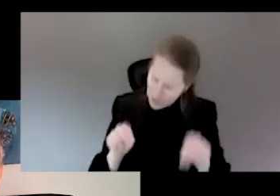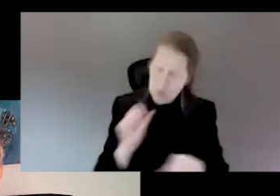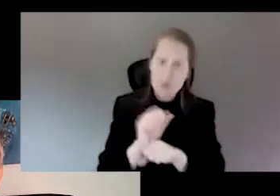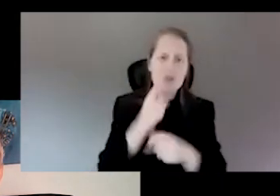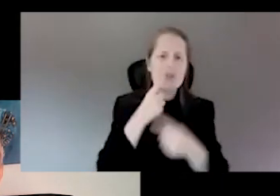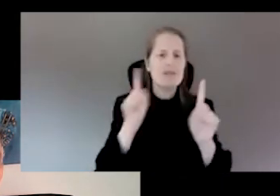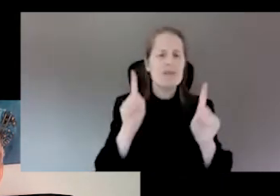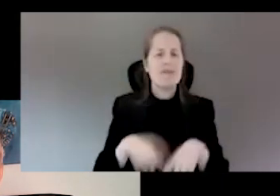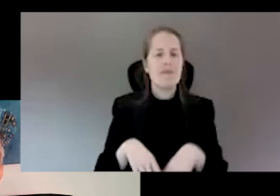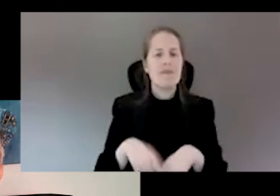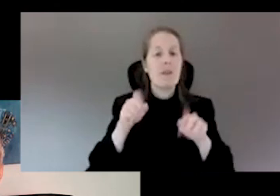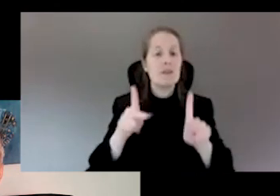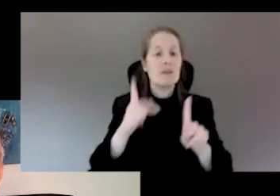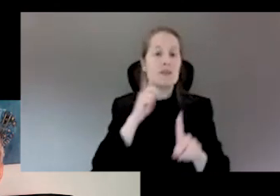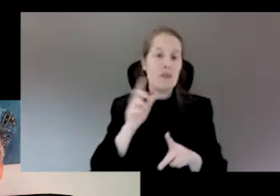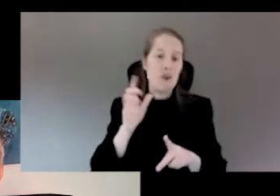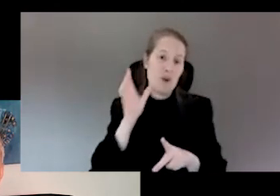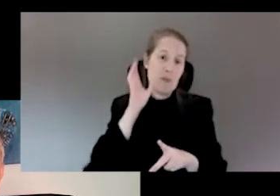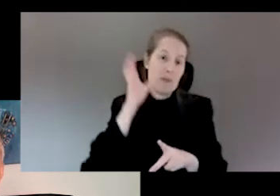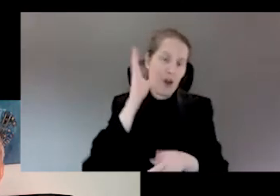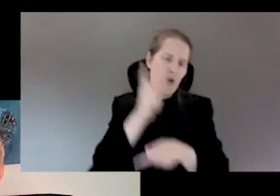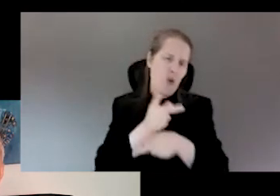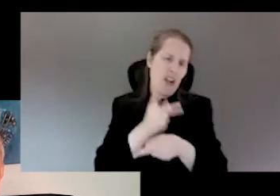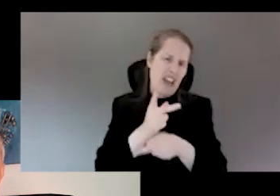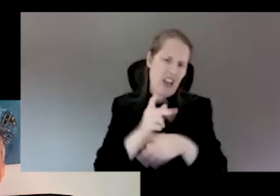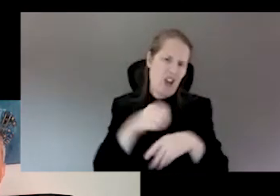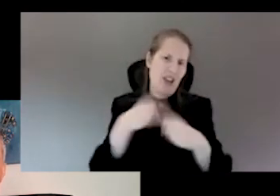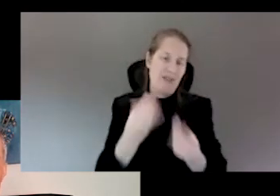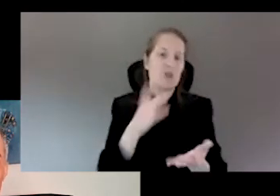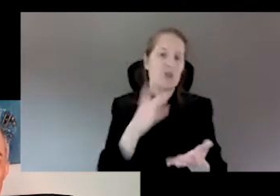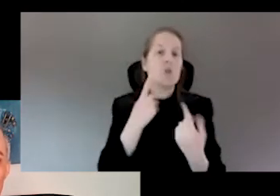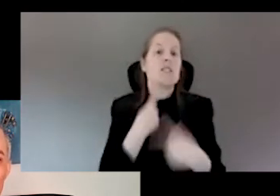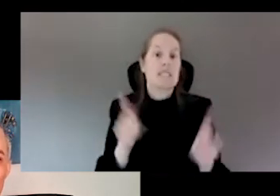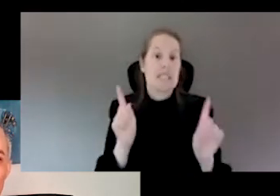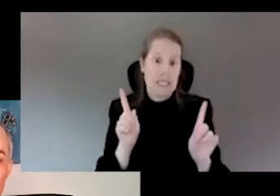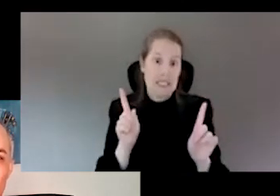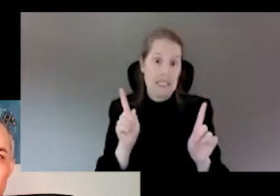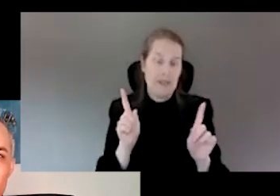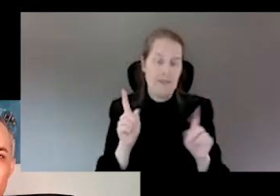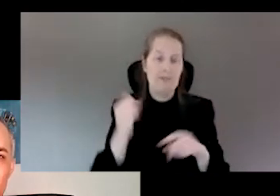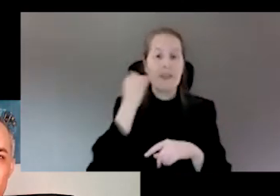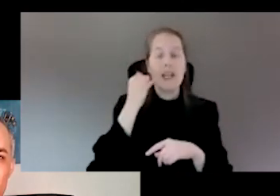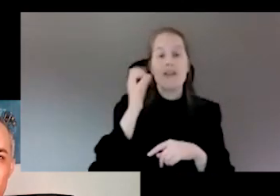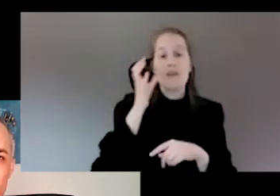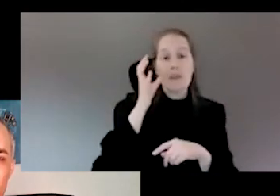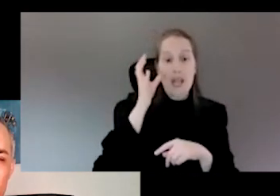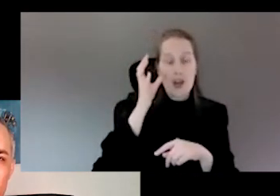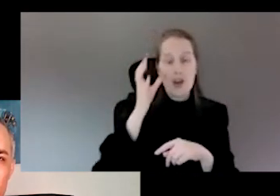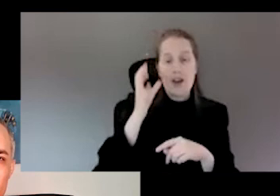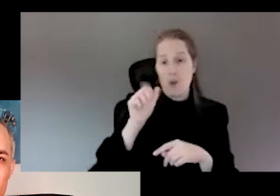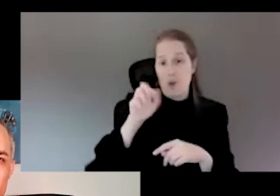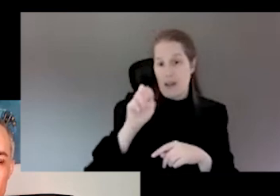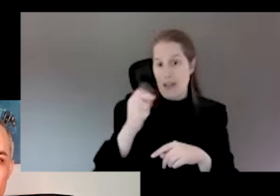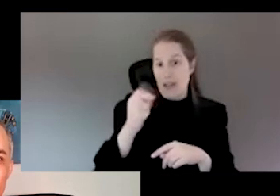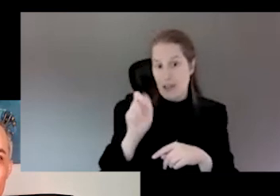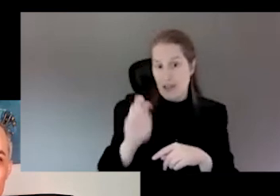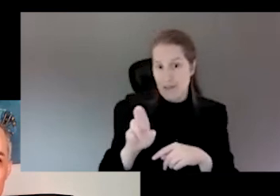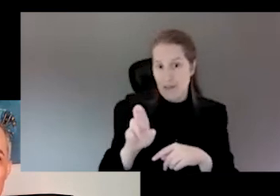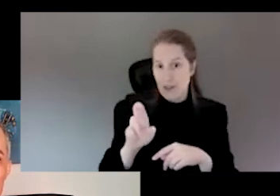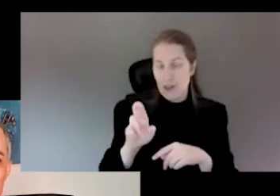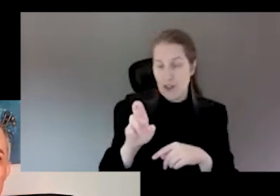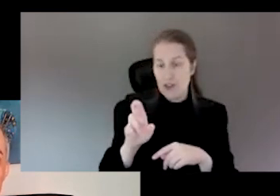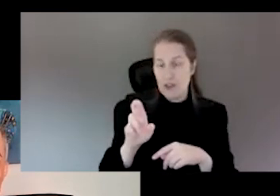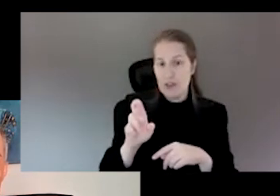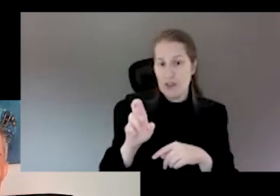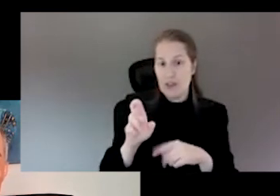for parents and caregivers to succeed. If the parent of caregiver or caregiver really have the